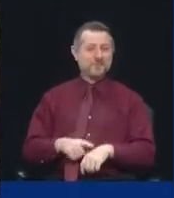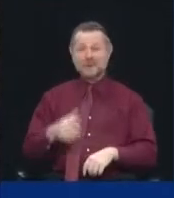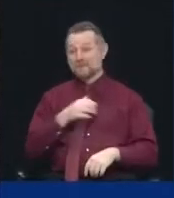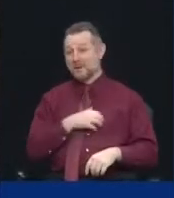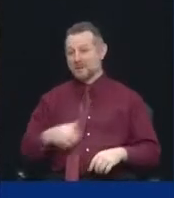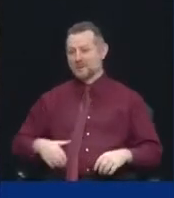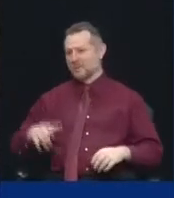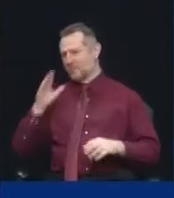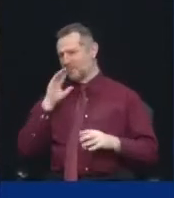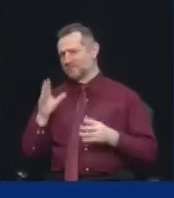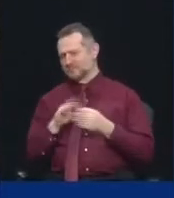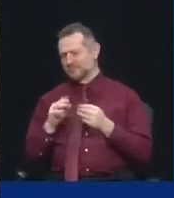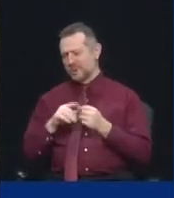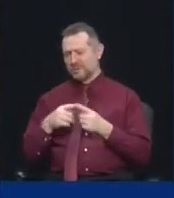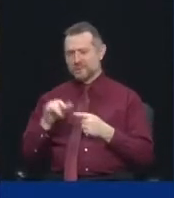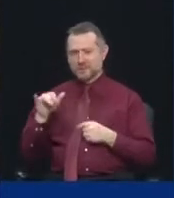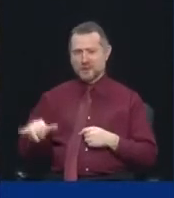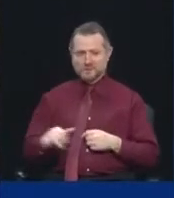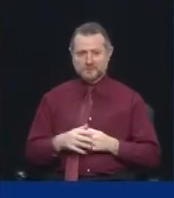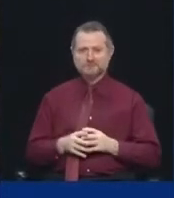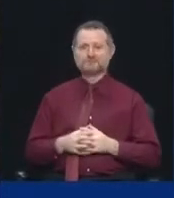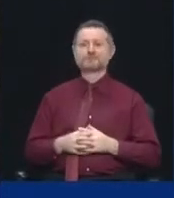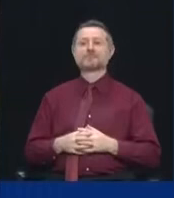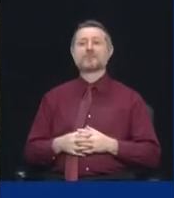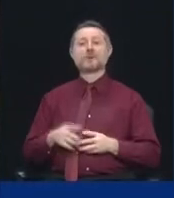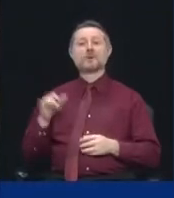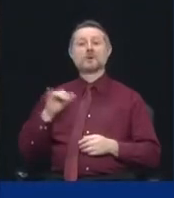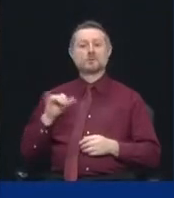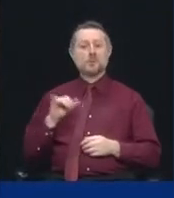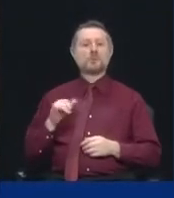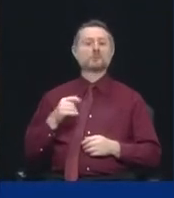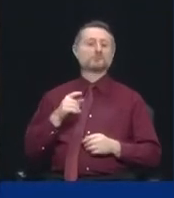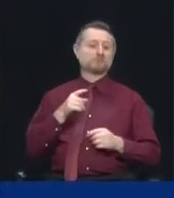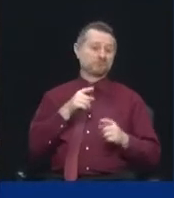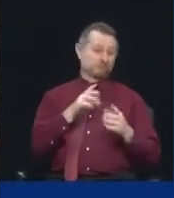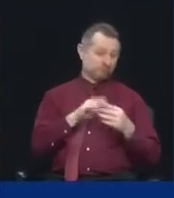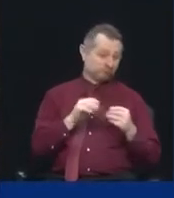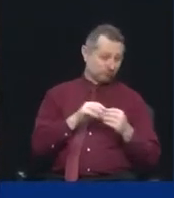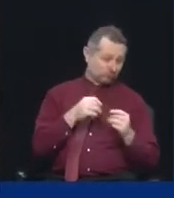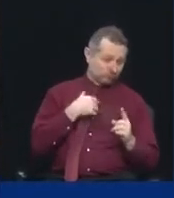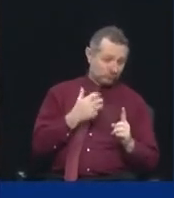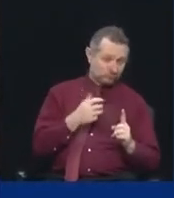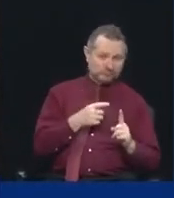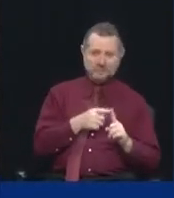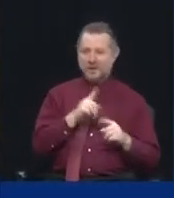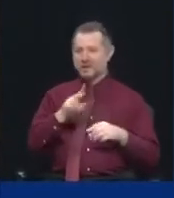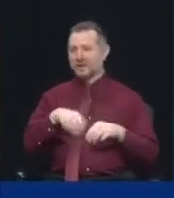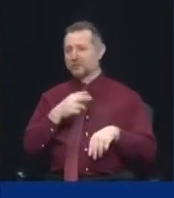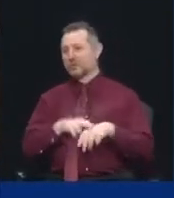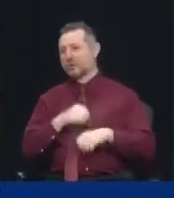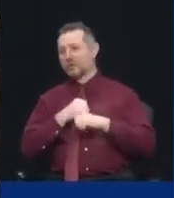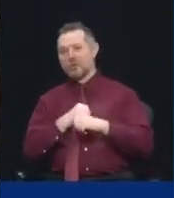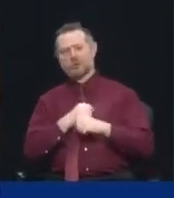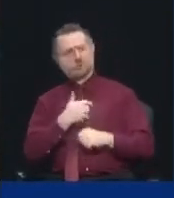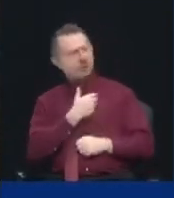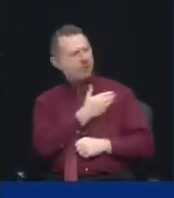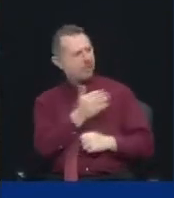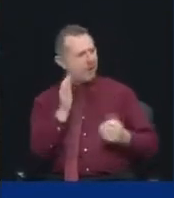backyard. I too want to join the voices in appreciation for our members of the National Guard. The work that they've